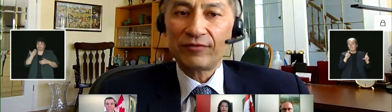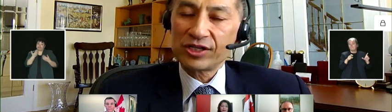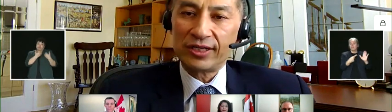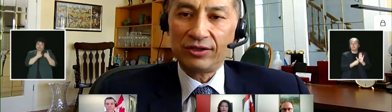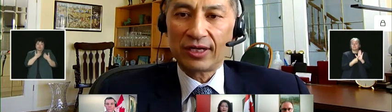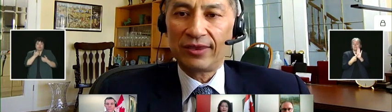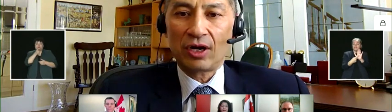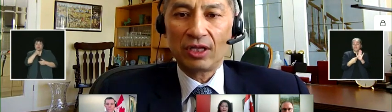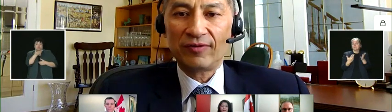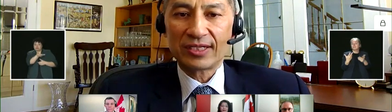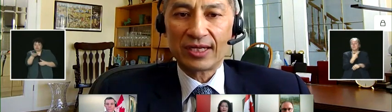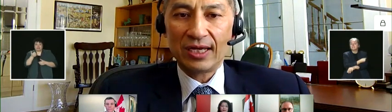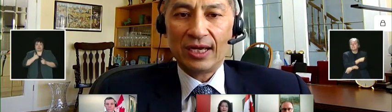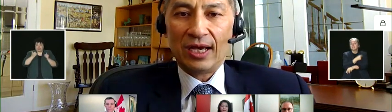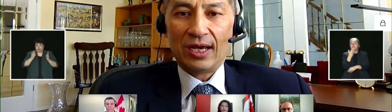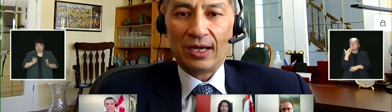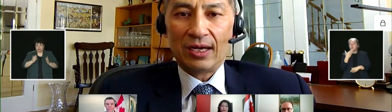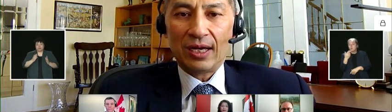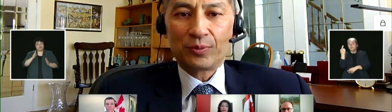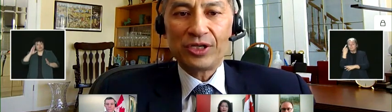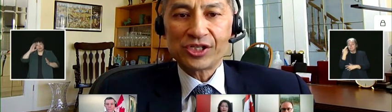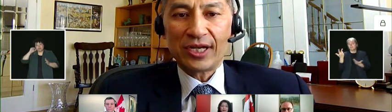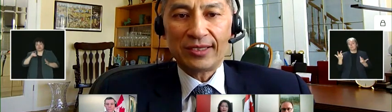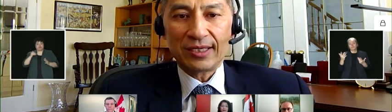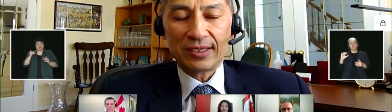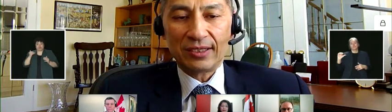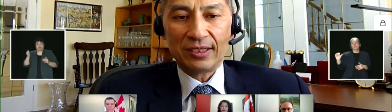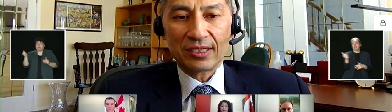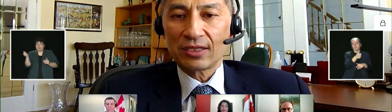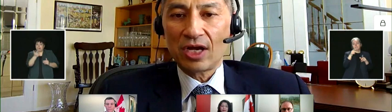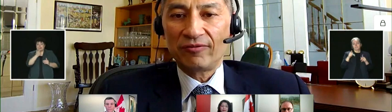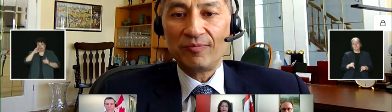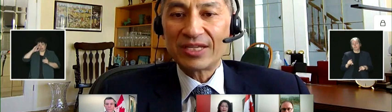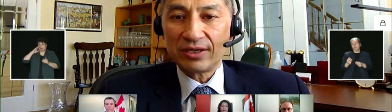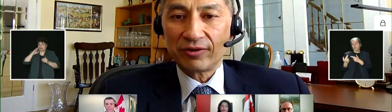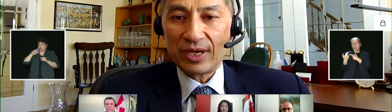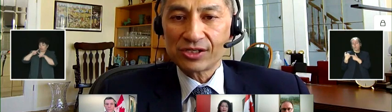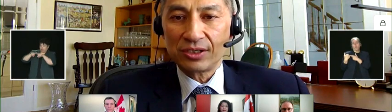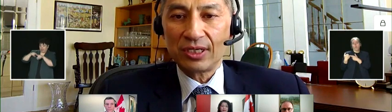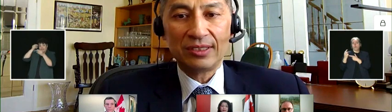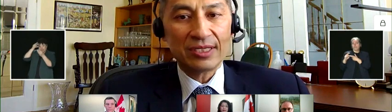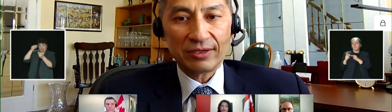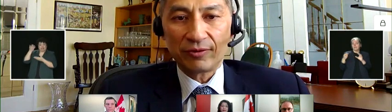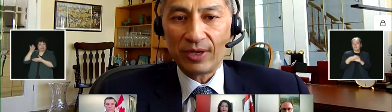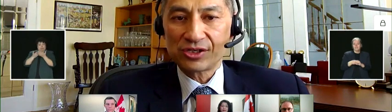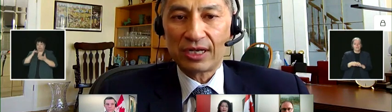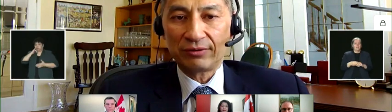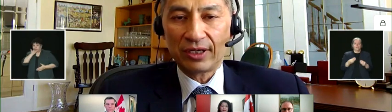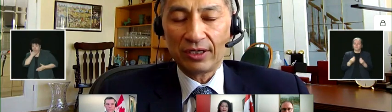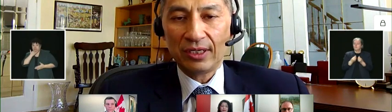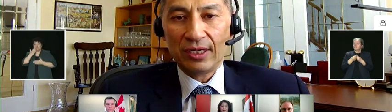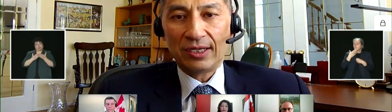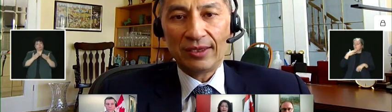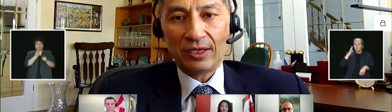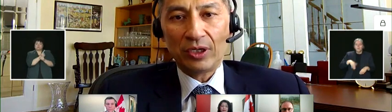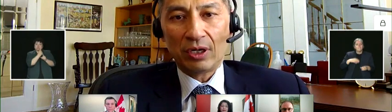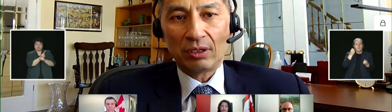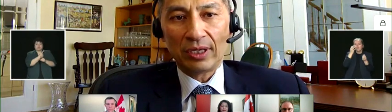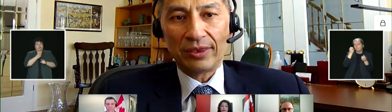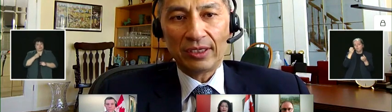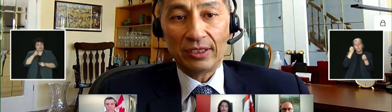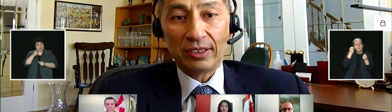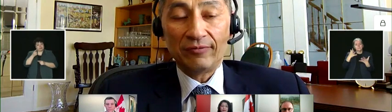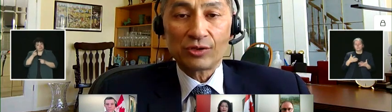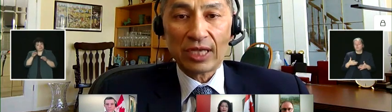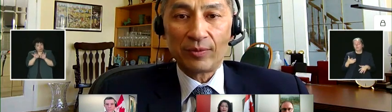the average Canadian. I think all of us appreciate that there's a lot of misinformation, disinformation out there. And I think we